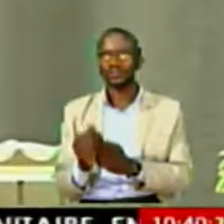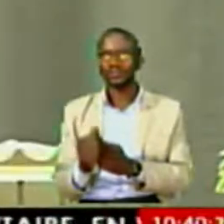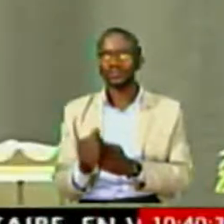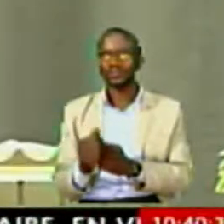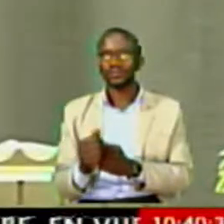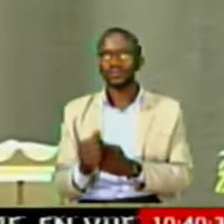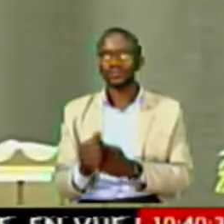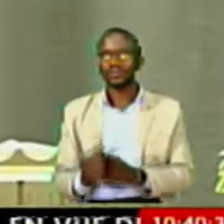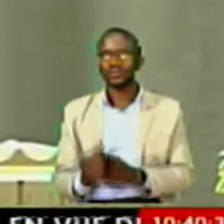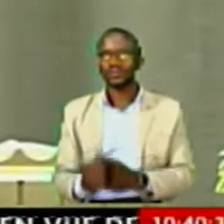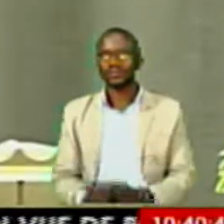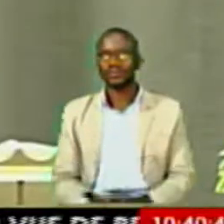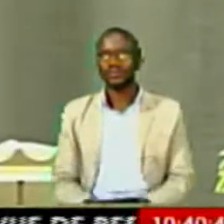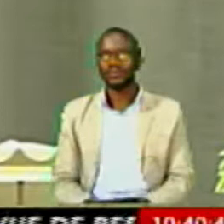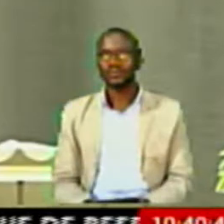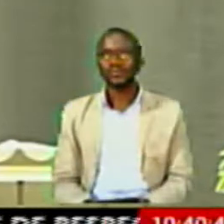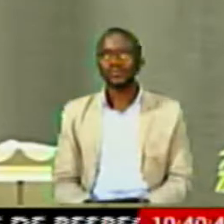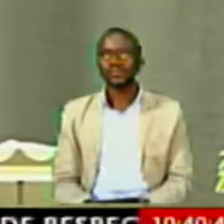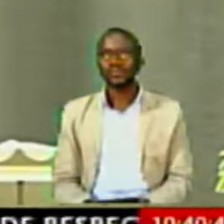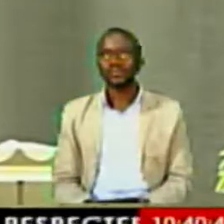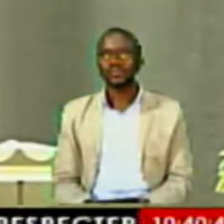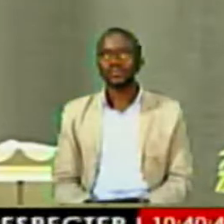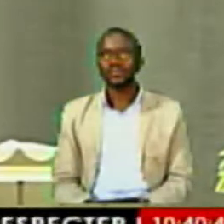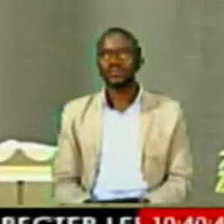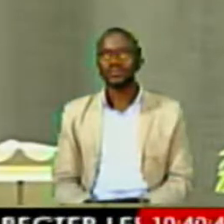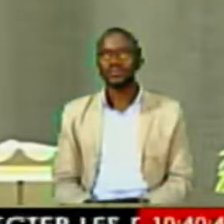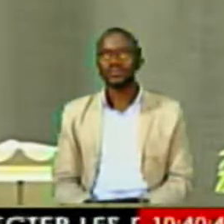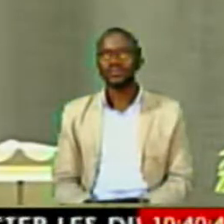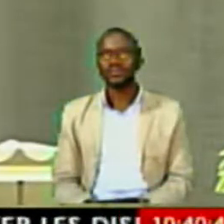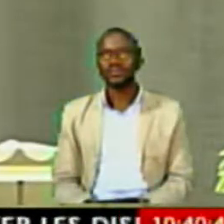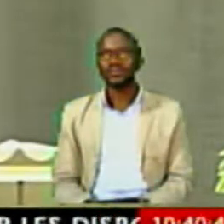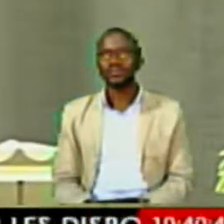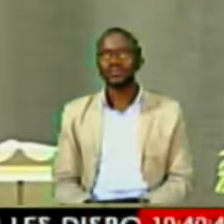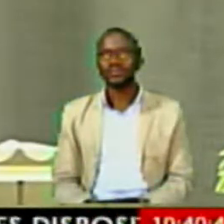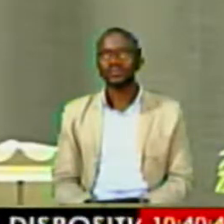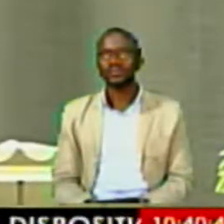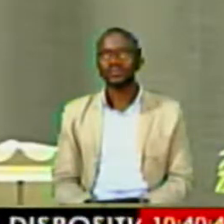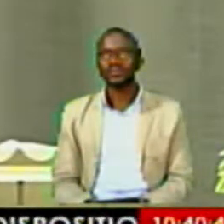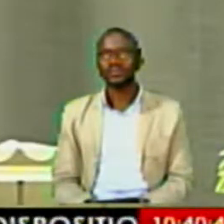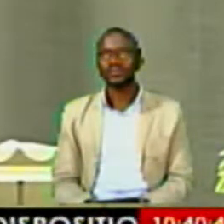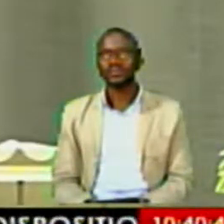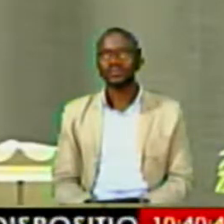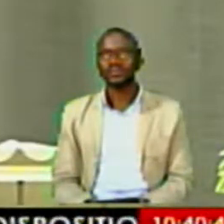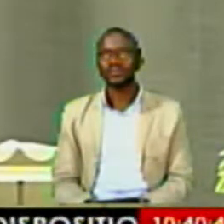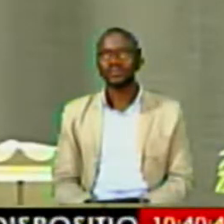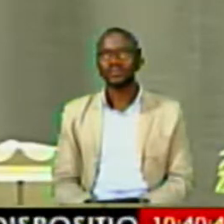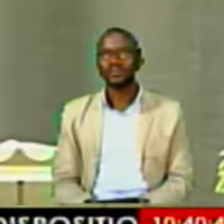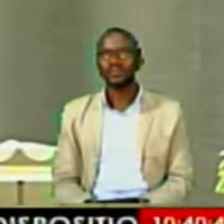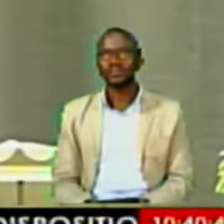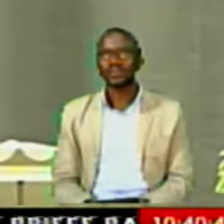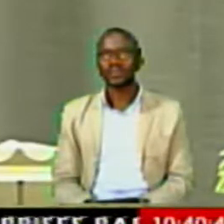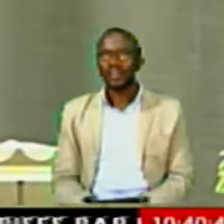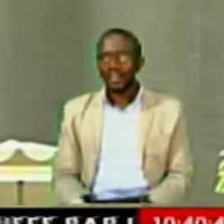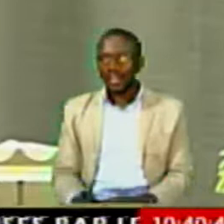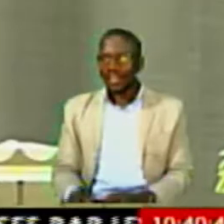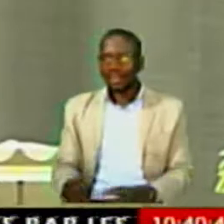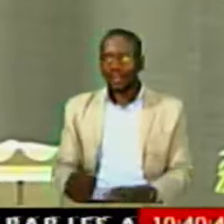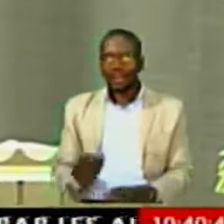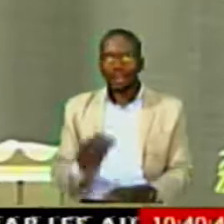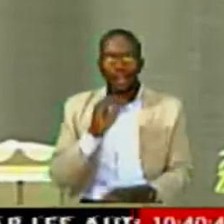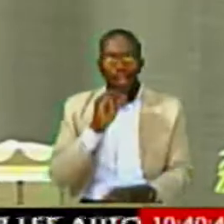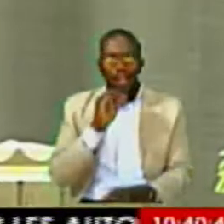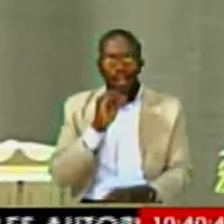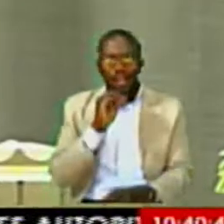c'est comment puis-je dire? Quelque part, on dit bon, si toi tu veux, ah, pour nous. This is